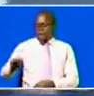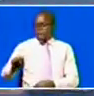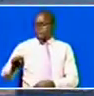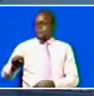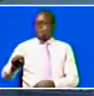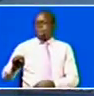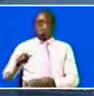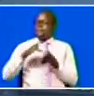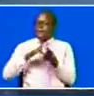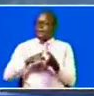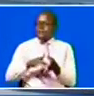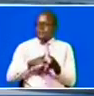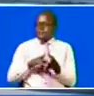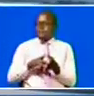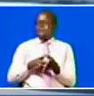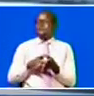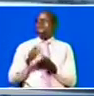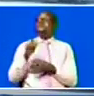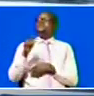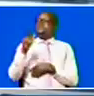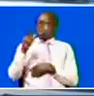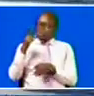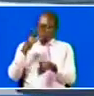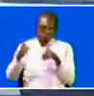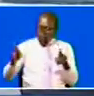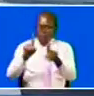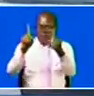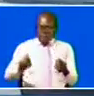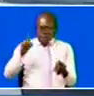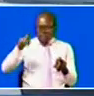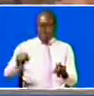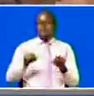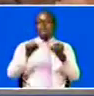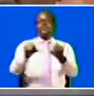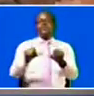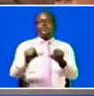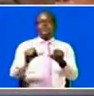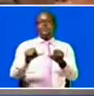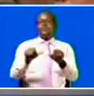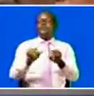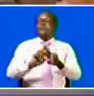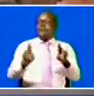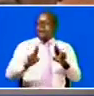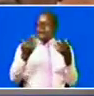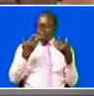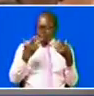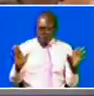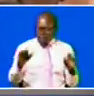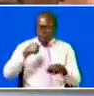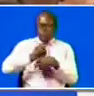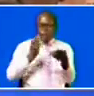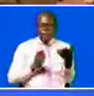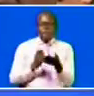Kipsang insists KCSE examinations will go on as planned. Structures have been put in place to ensure